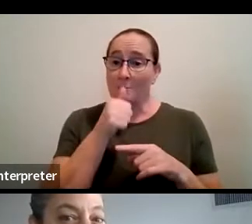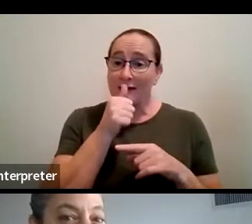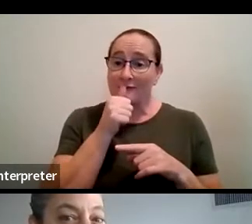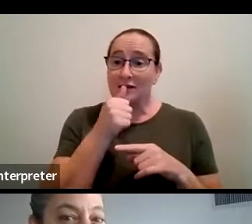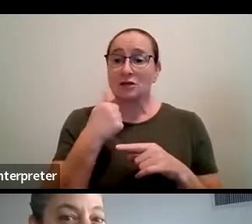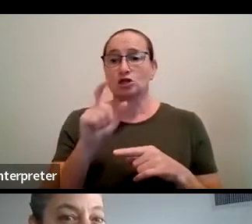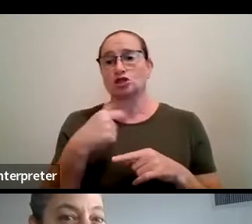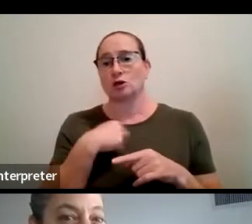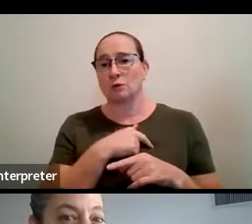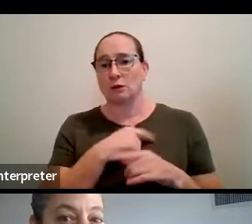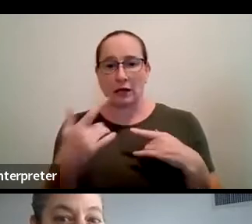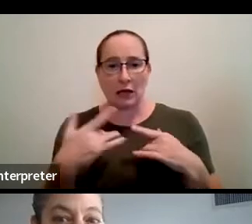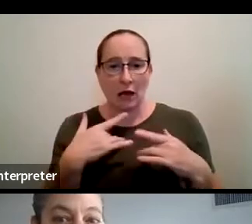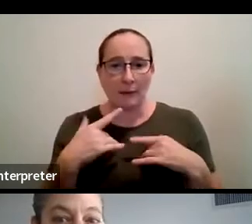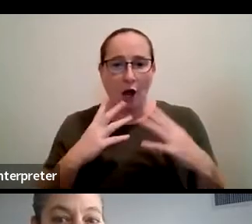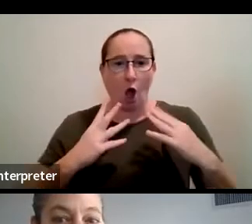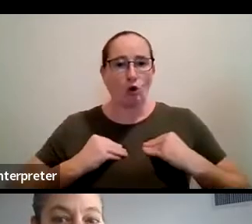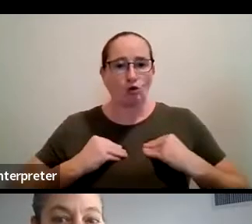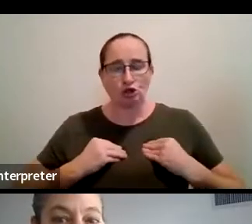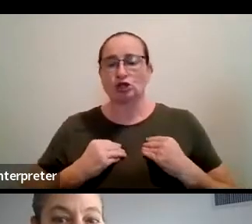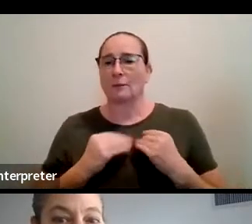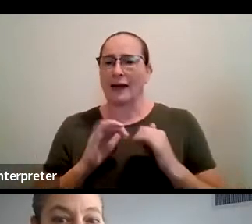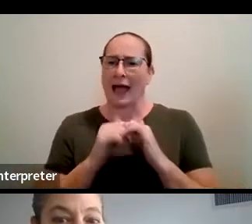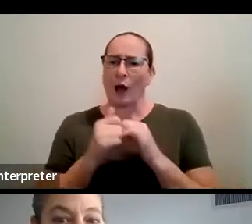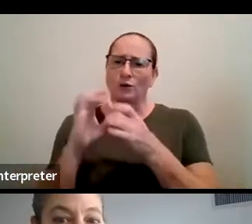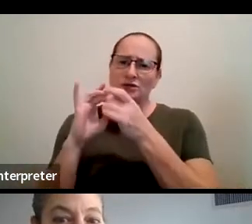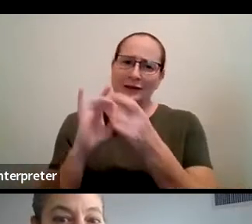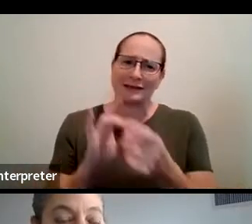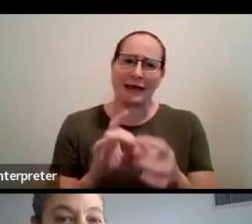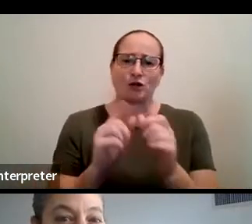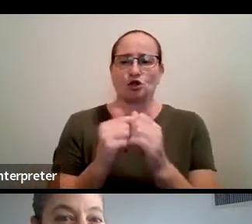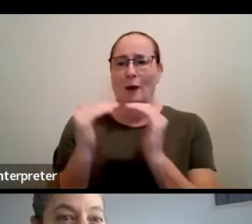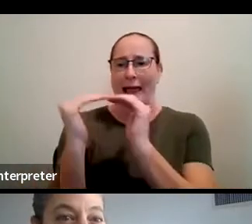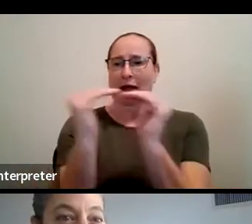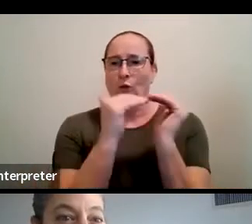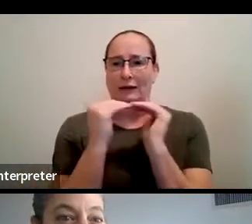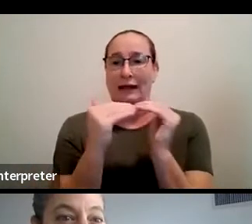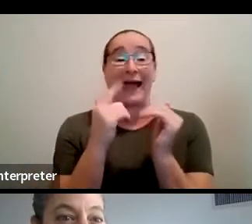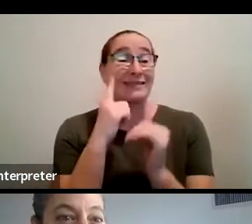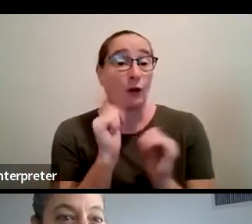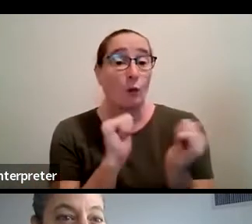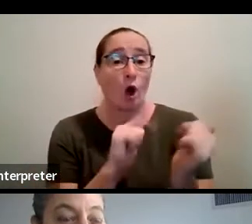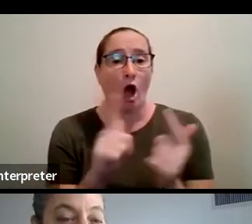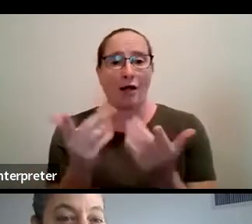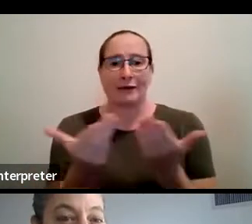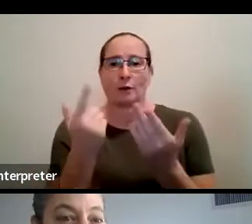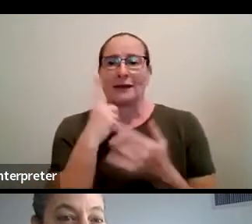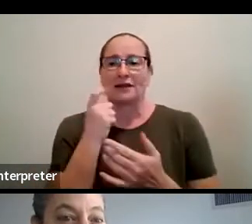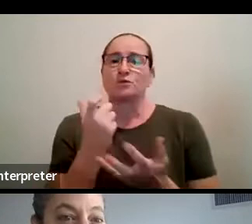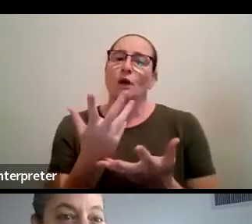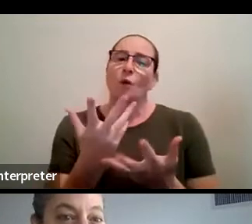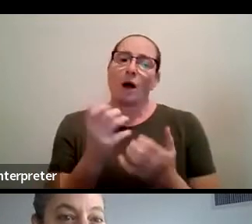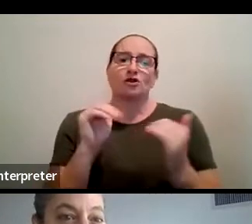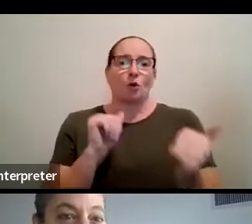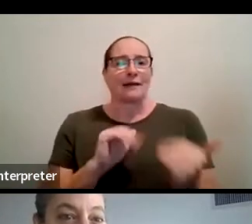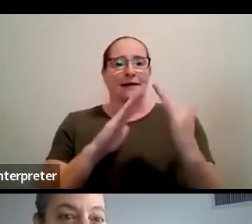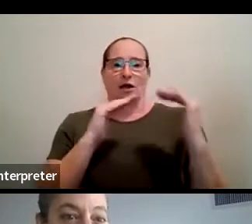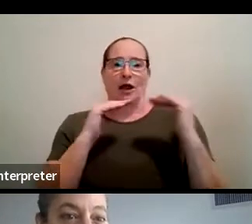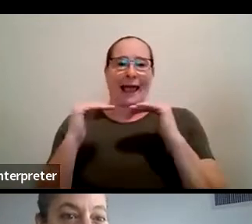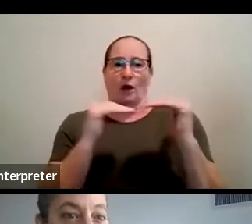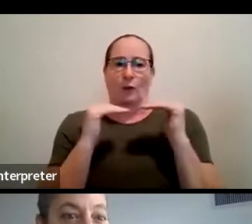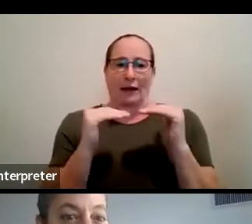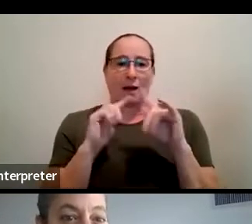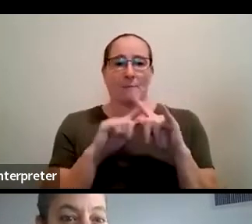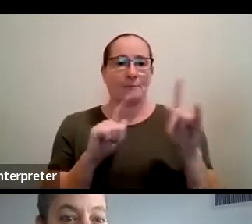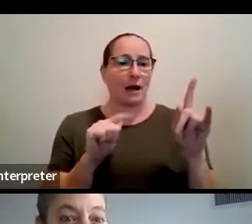be concerned about ownership? And how does this relate to equity? Because I think we're all here because we want to address equity, but